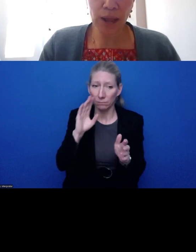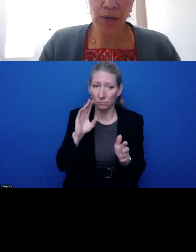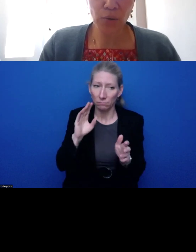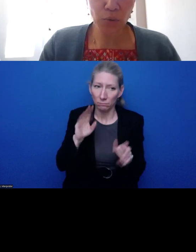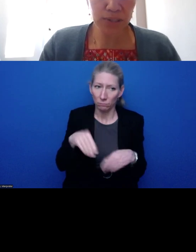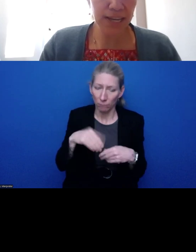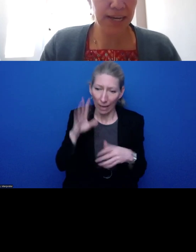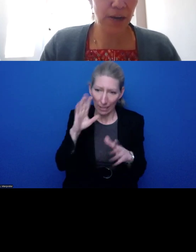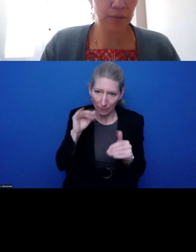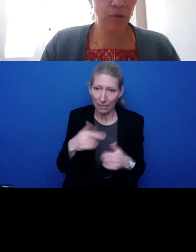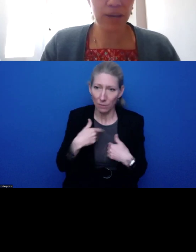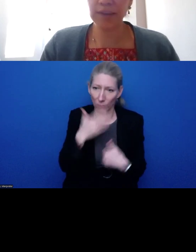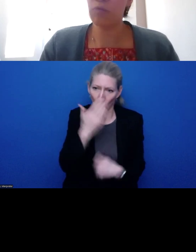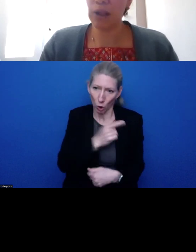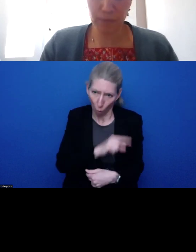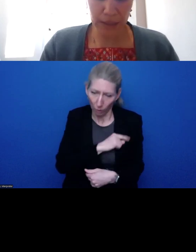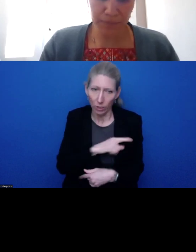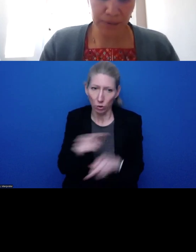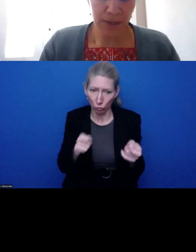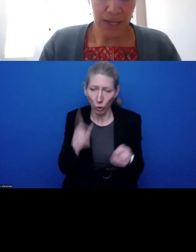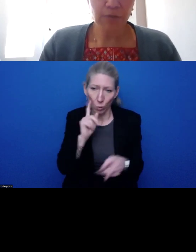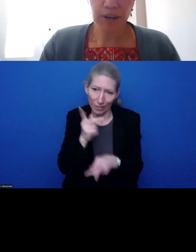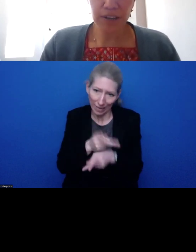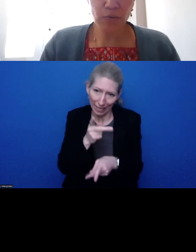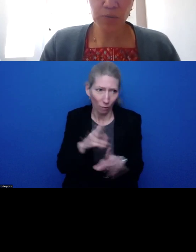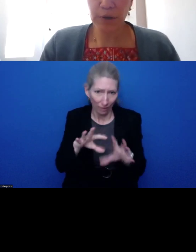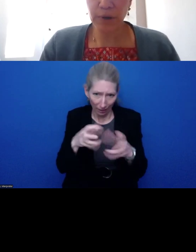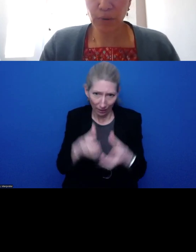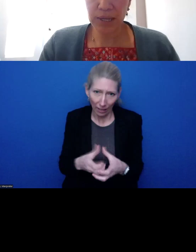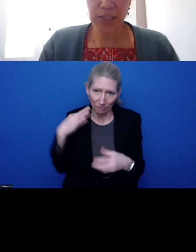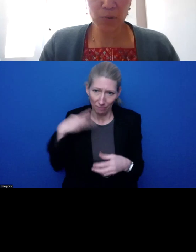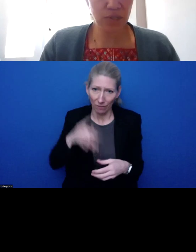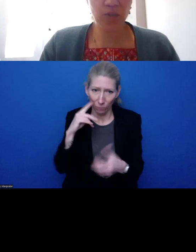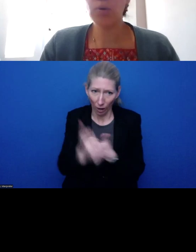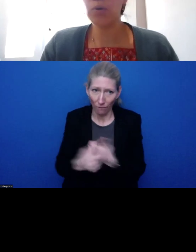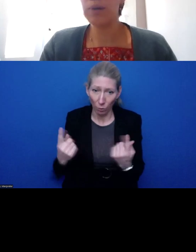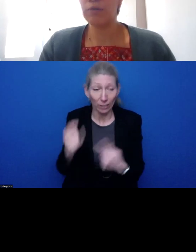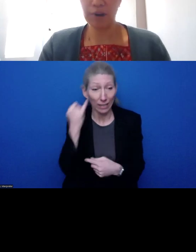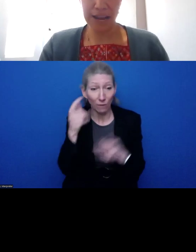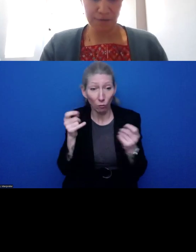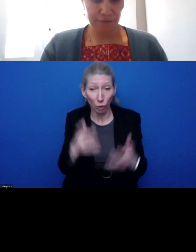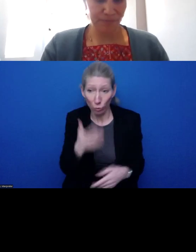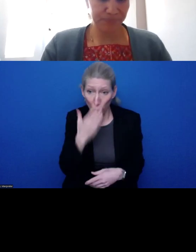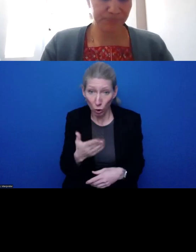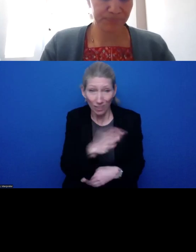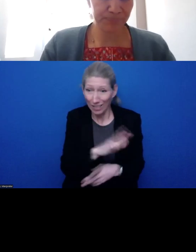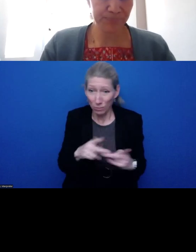to rule and who would take care of the collective well-being. If a leader was very good, his position could be for